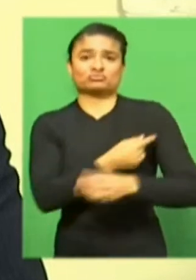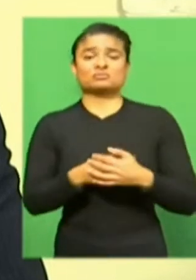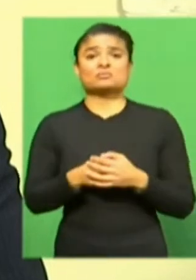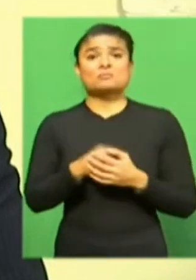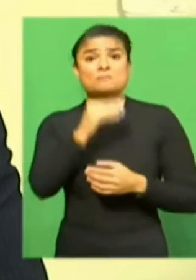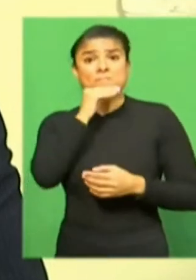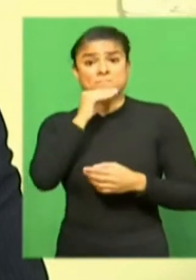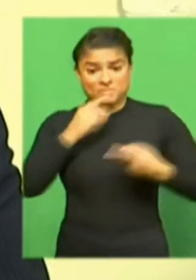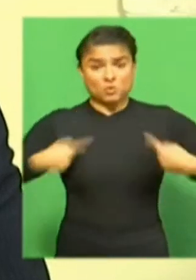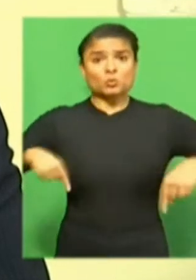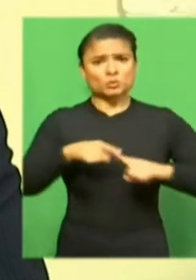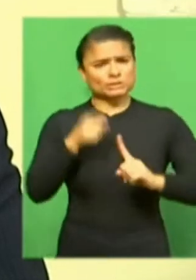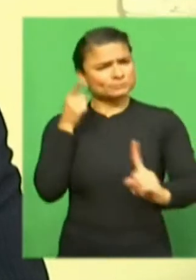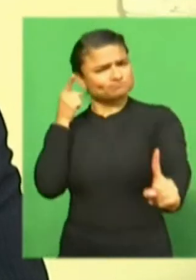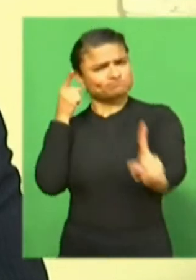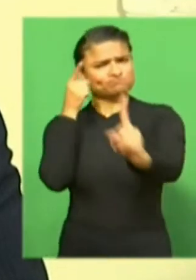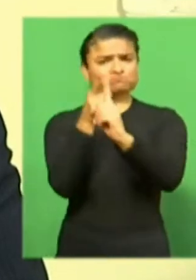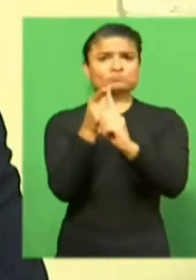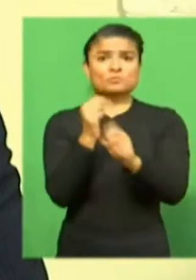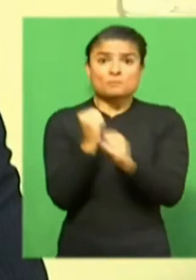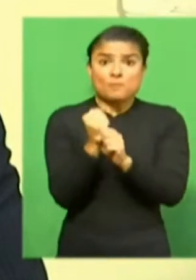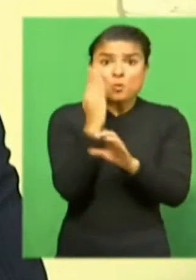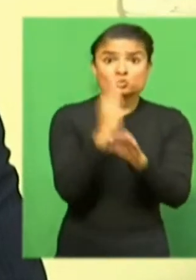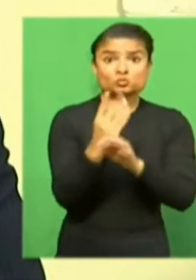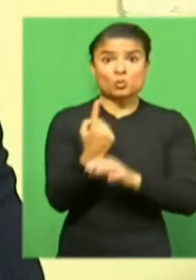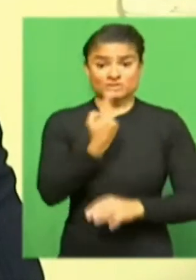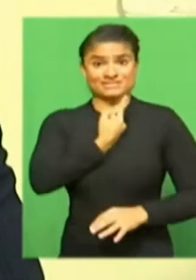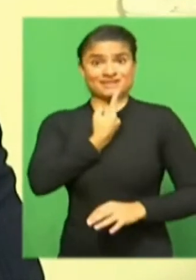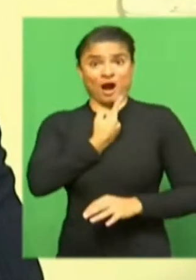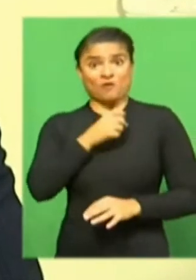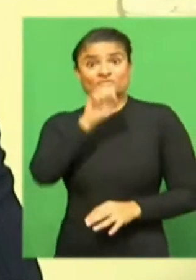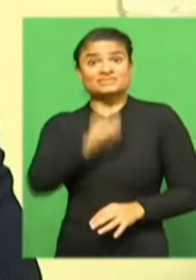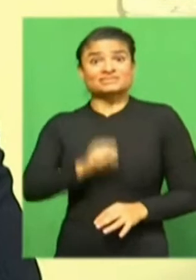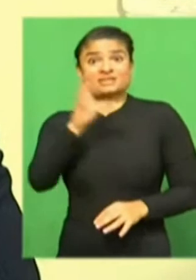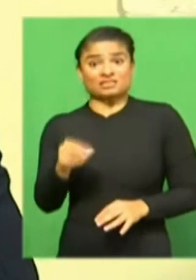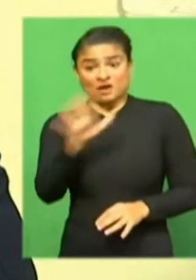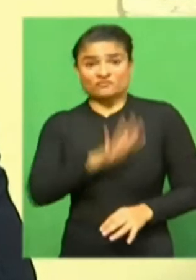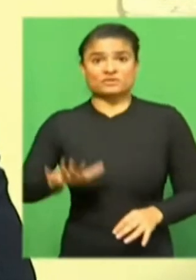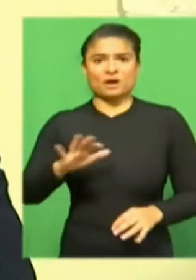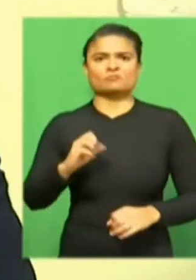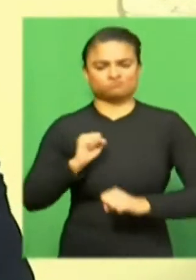manufacture vaccines on our continent going forward.